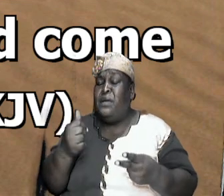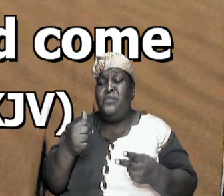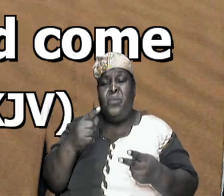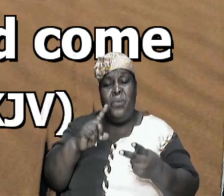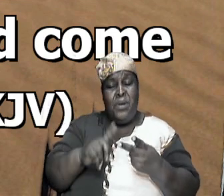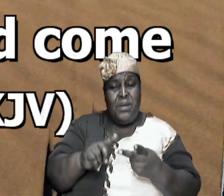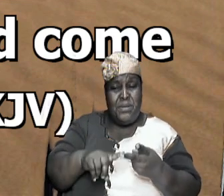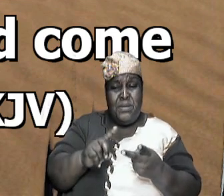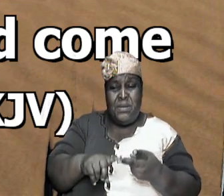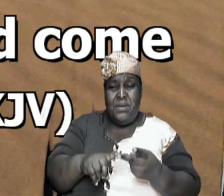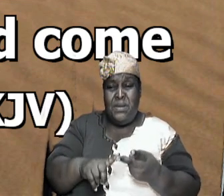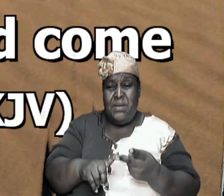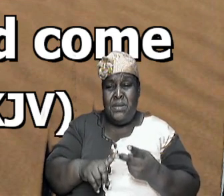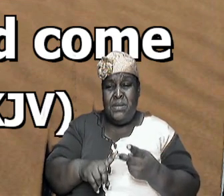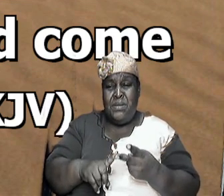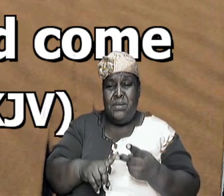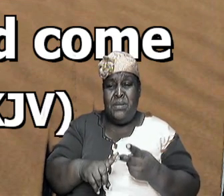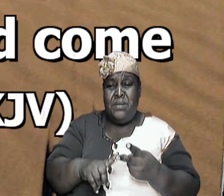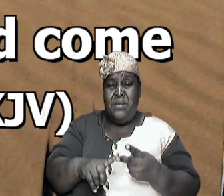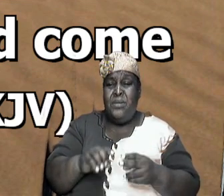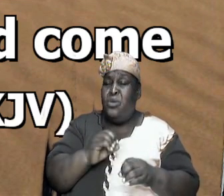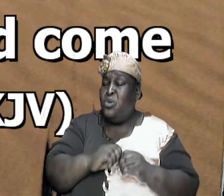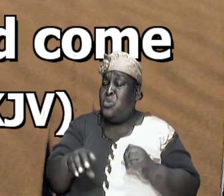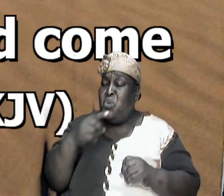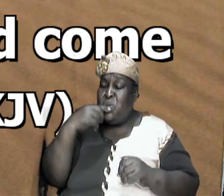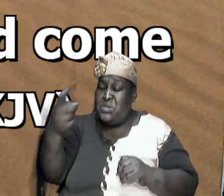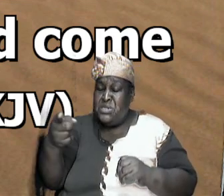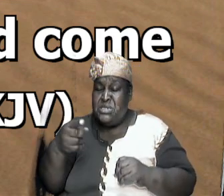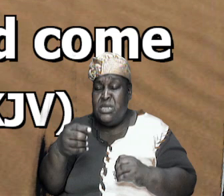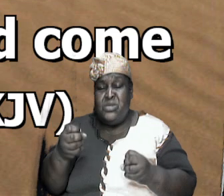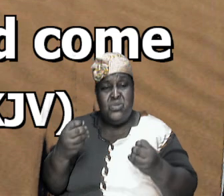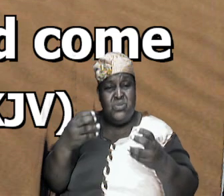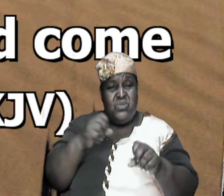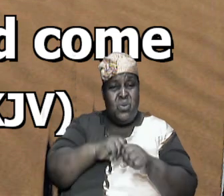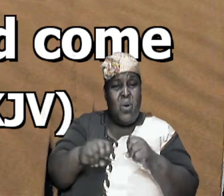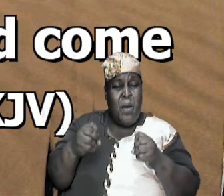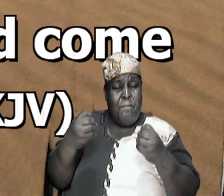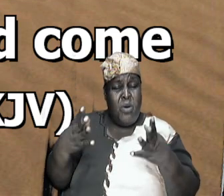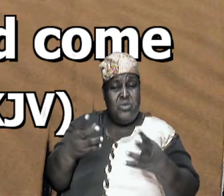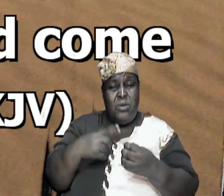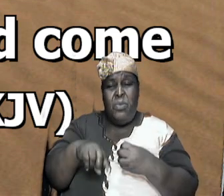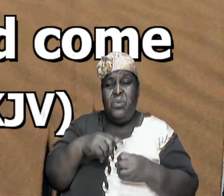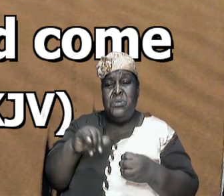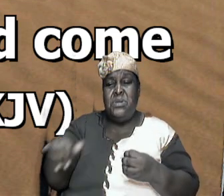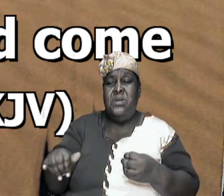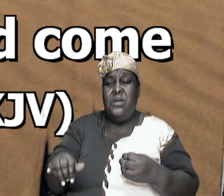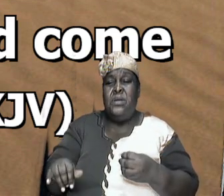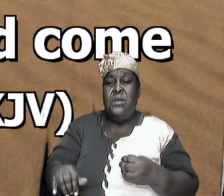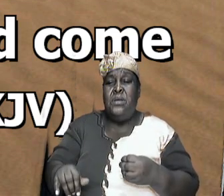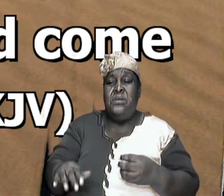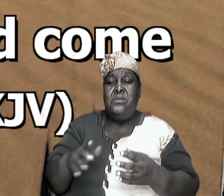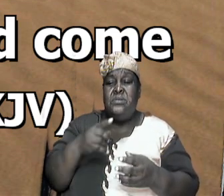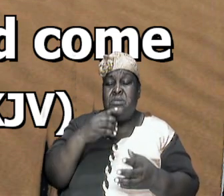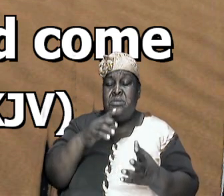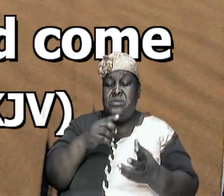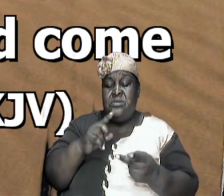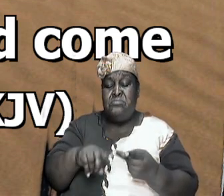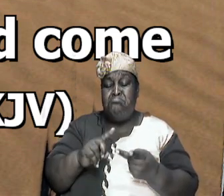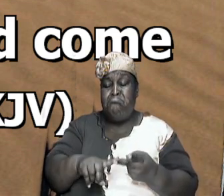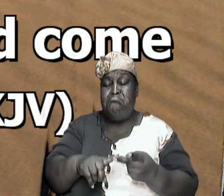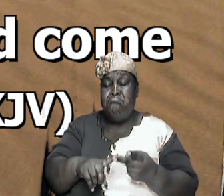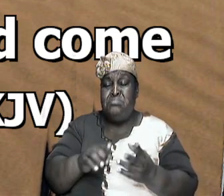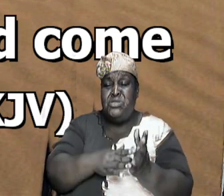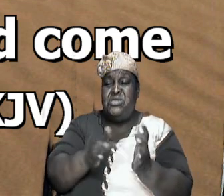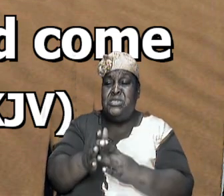part, that, as I said, we don't emphasize so much, was that Jesus said to the man, follow me. You know,